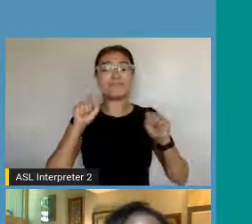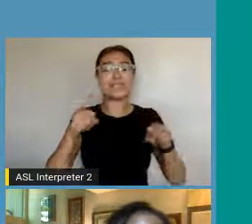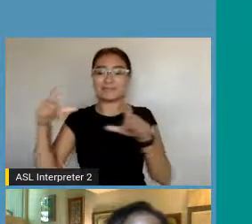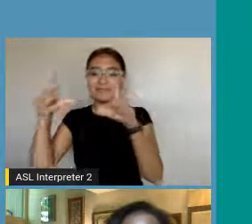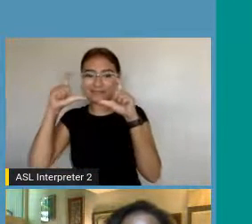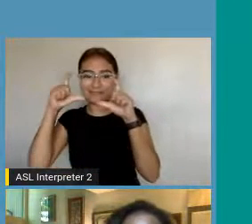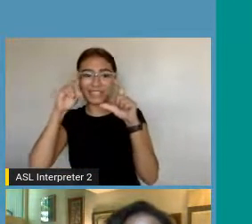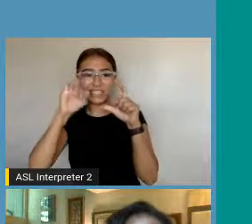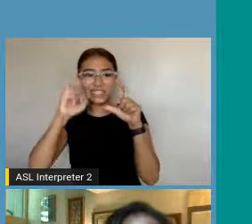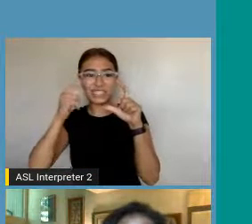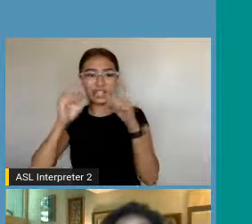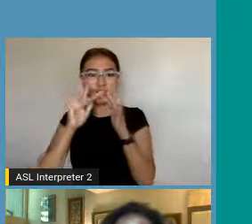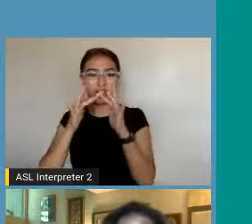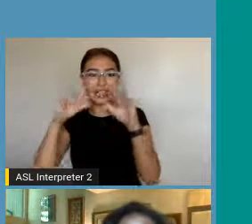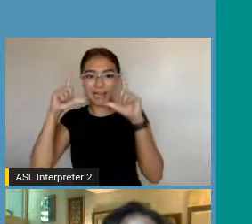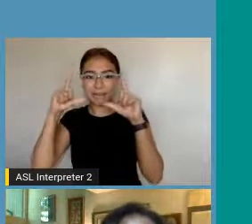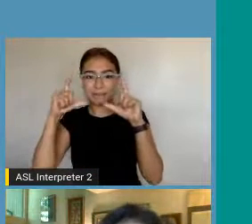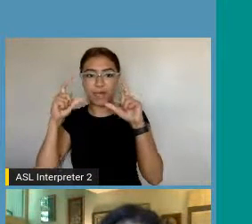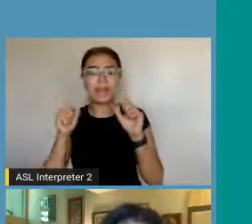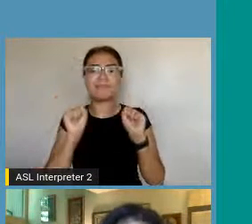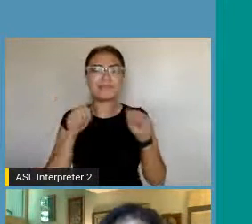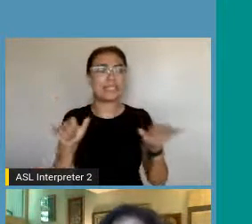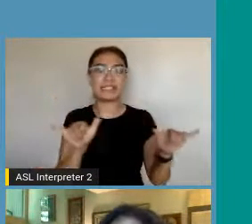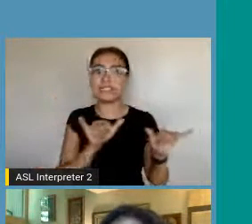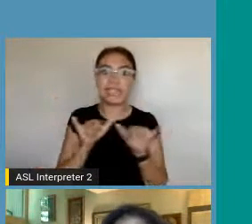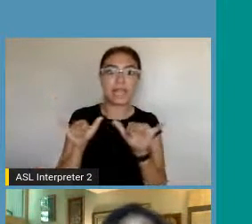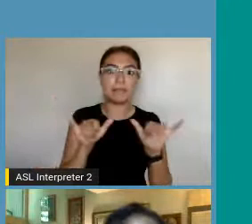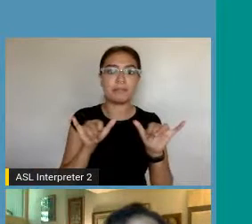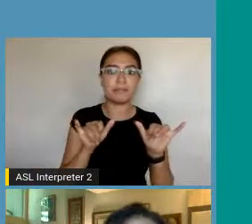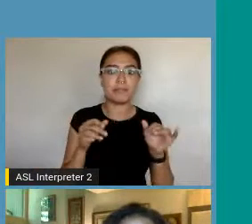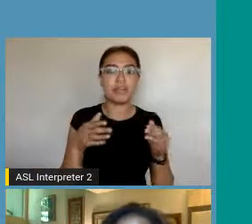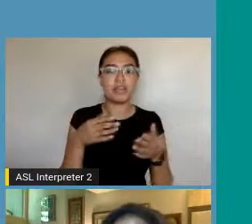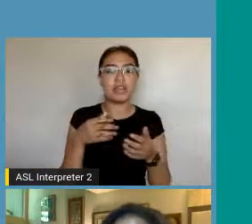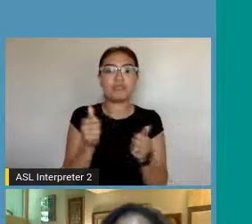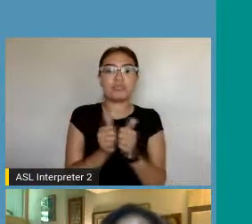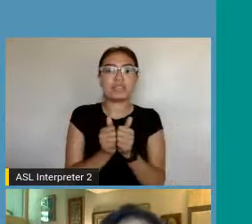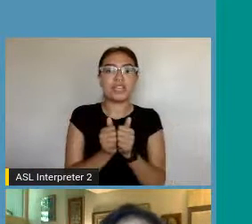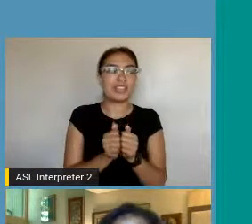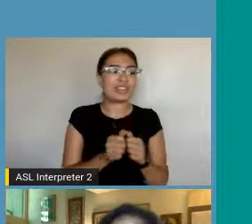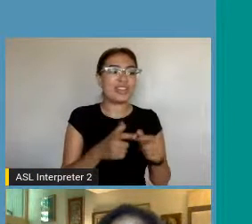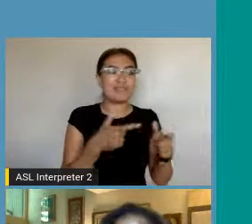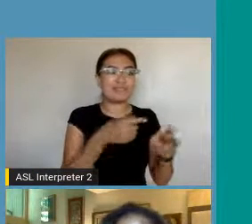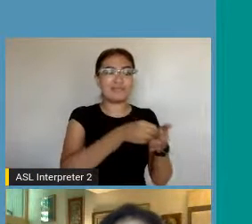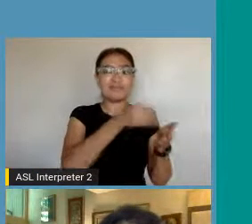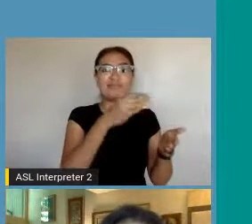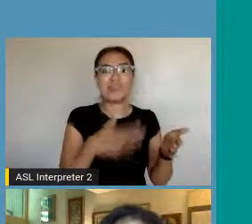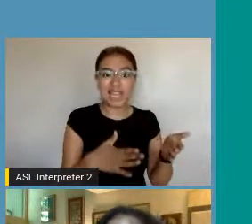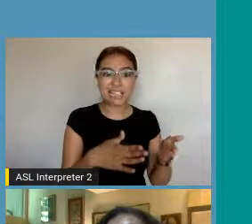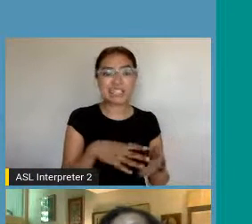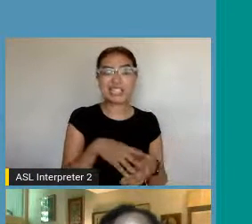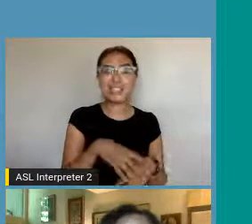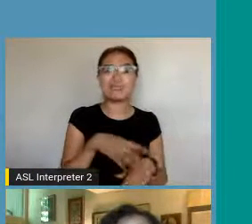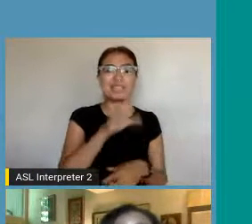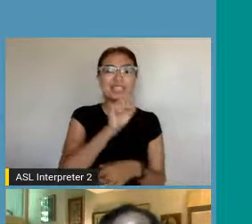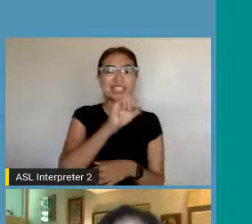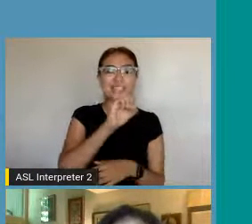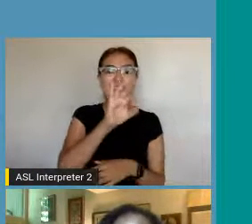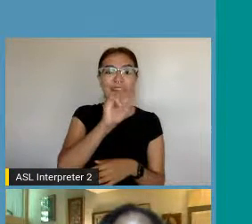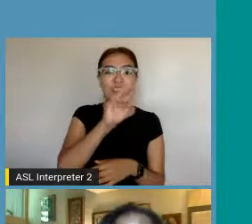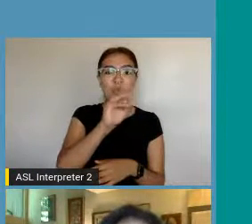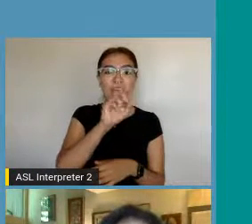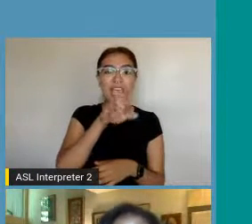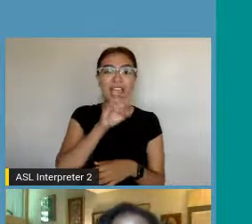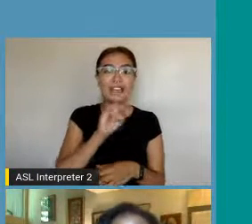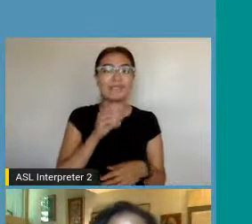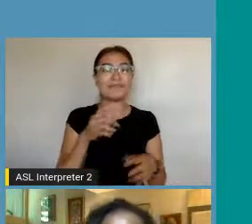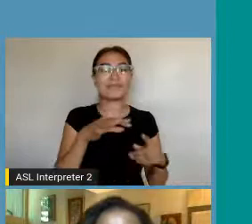the same effect with software, Bridge and Photoshop and Illustrator to highlight